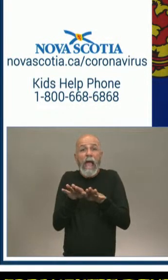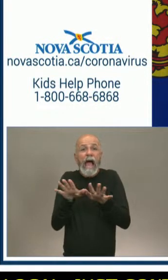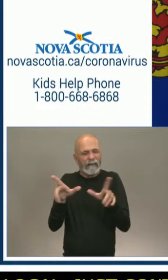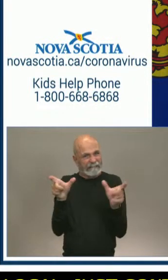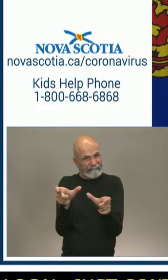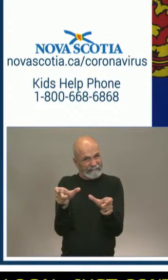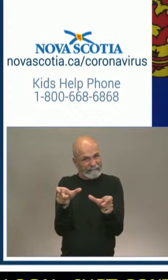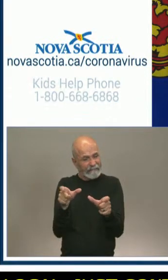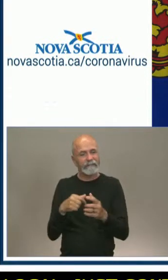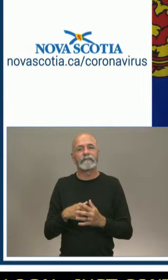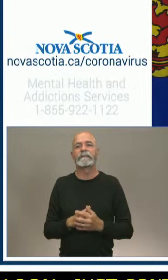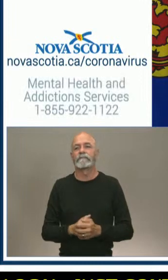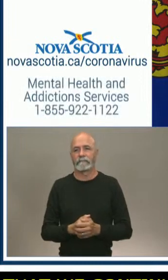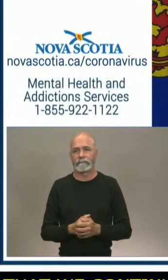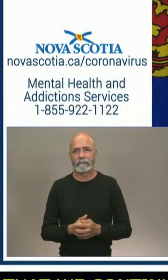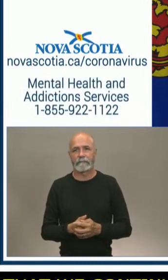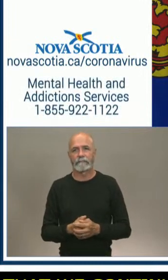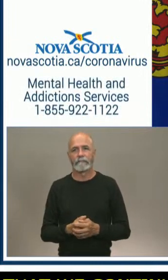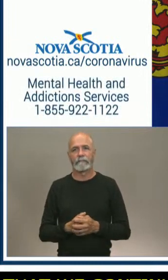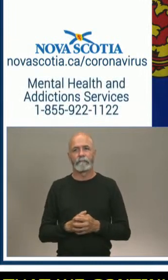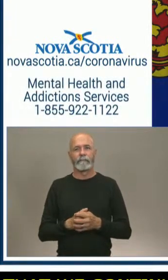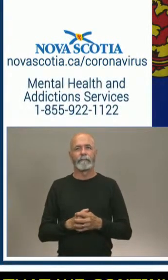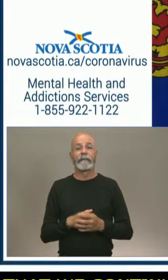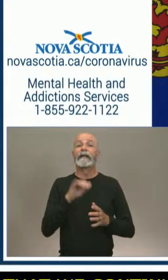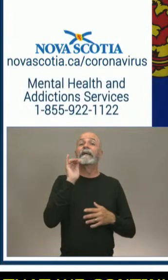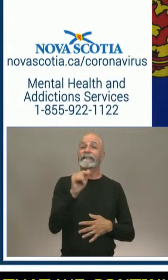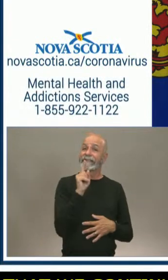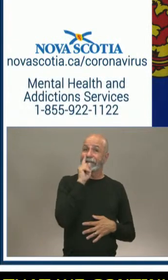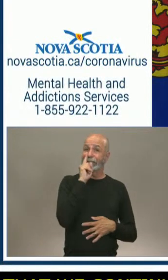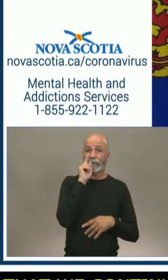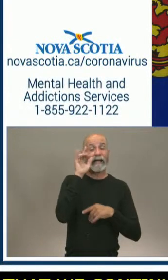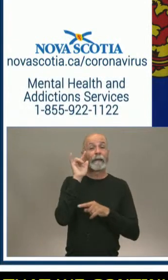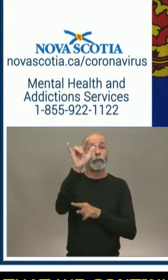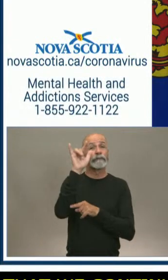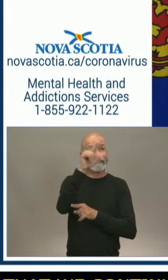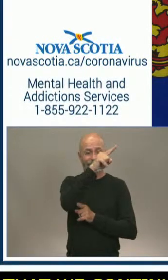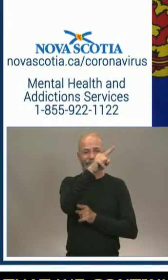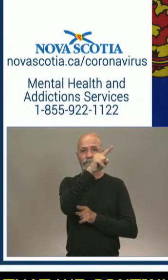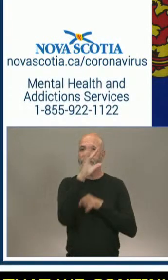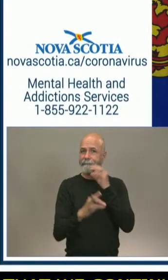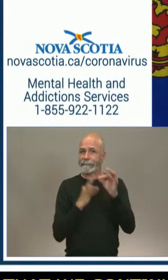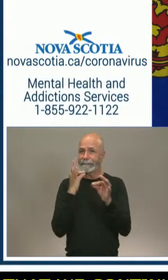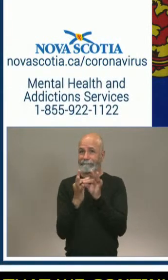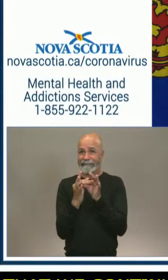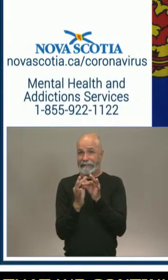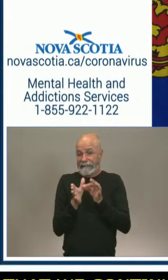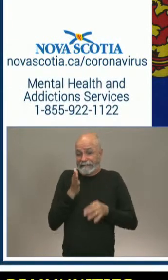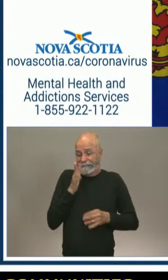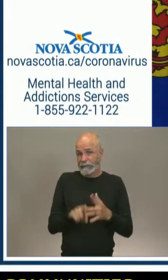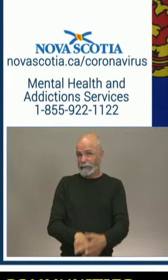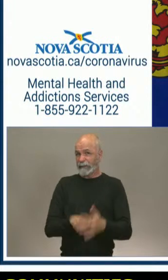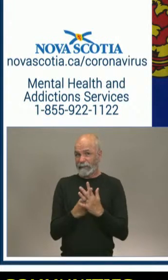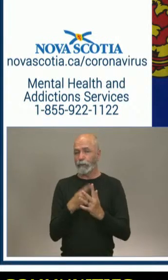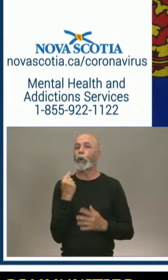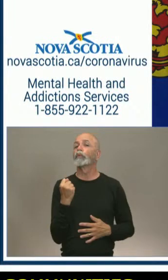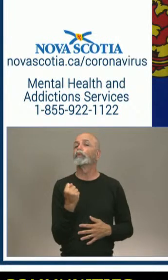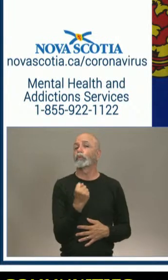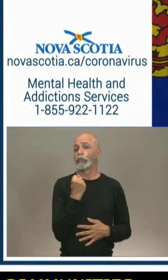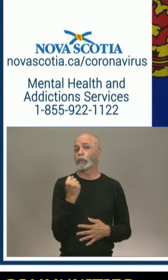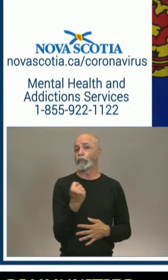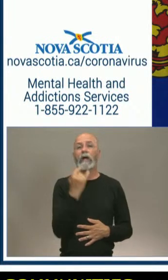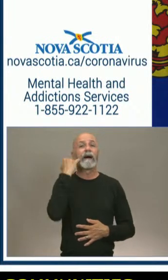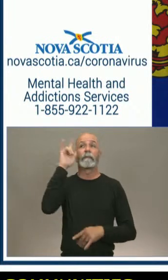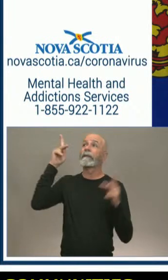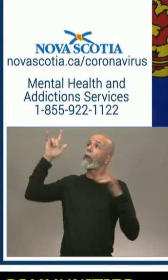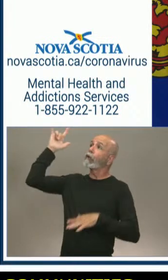We will begin testing at the airport it's expected for Tuesday. All travelers who arrive at the airport